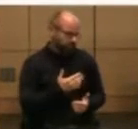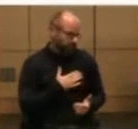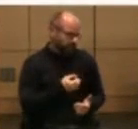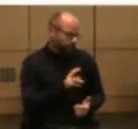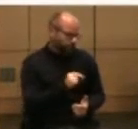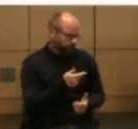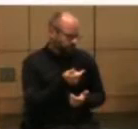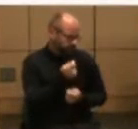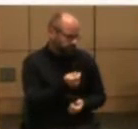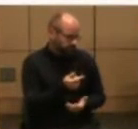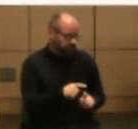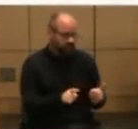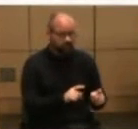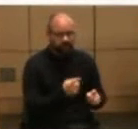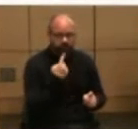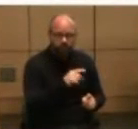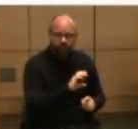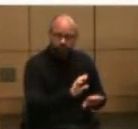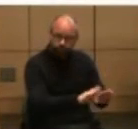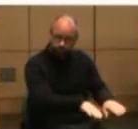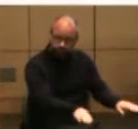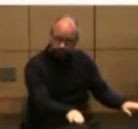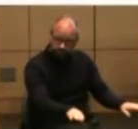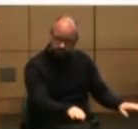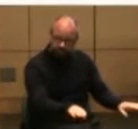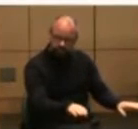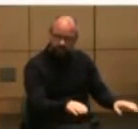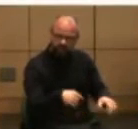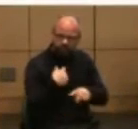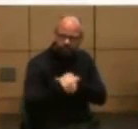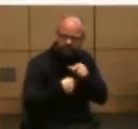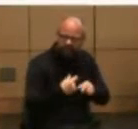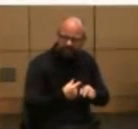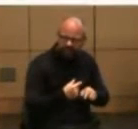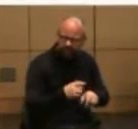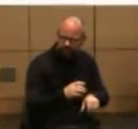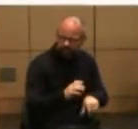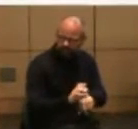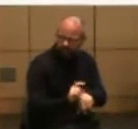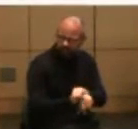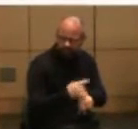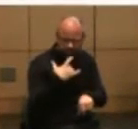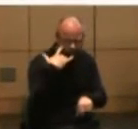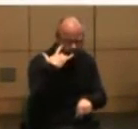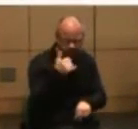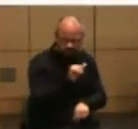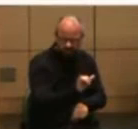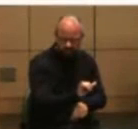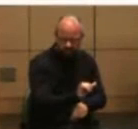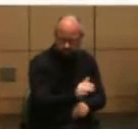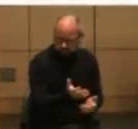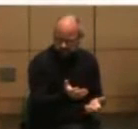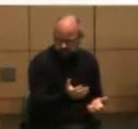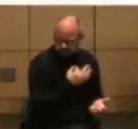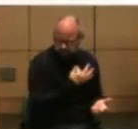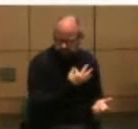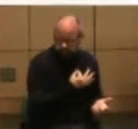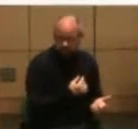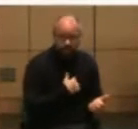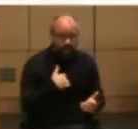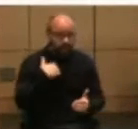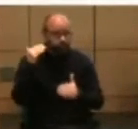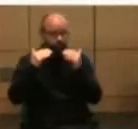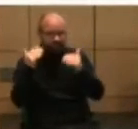children, what does the genetic consult possibly do? Because as an adult, I was told not much